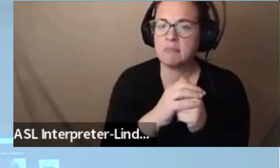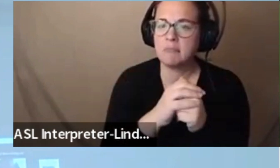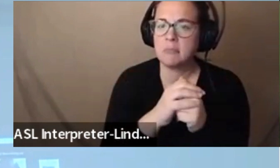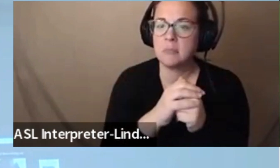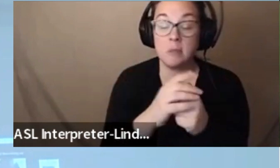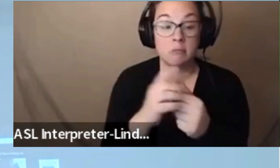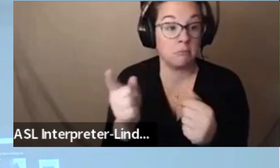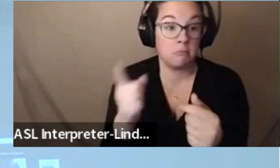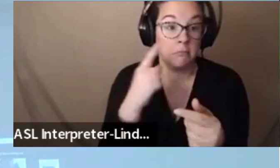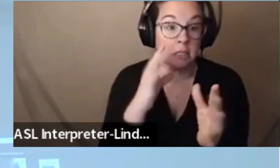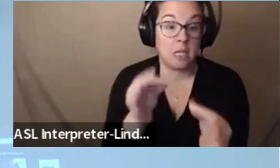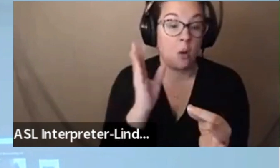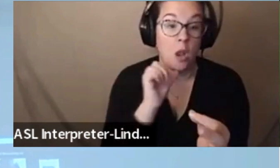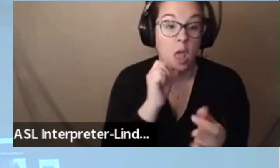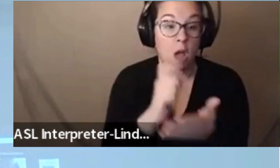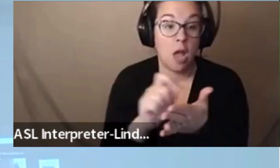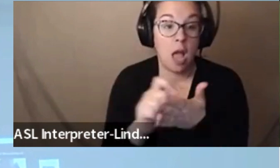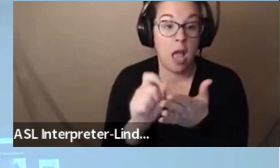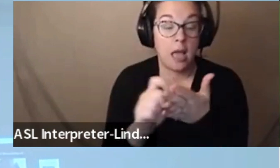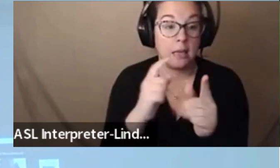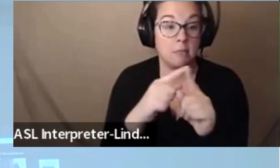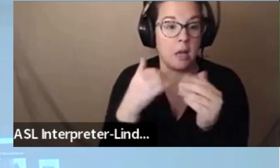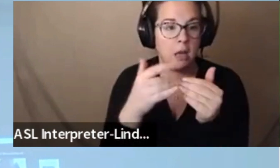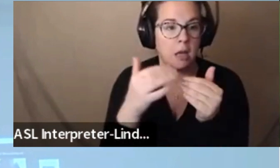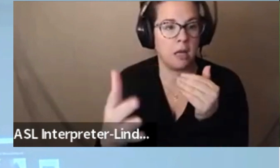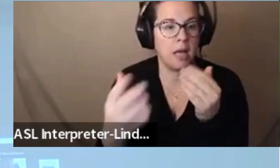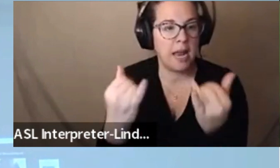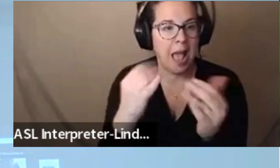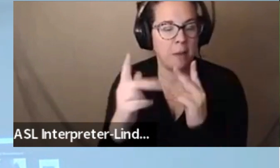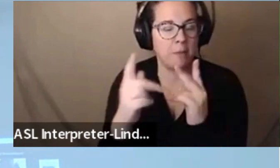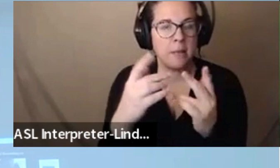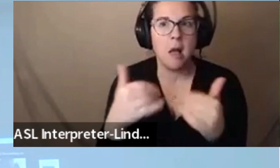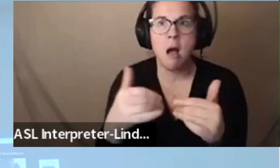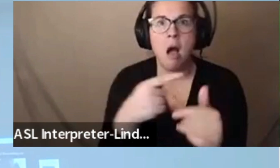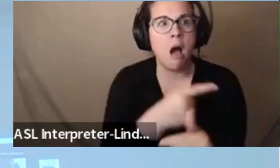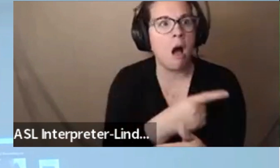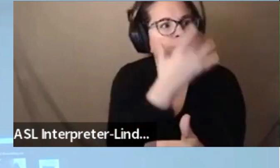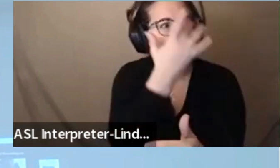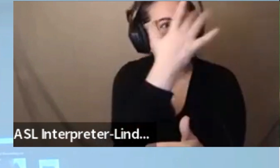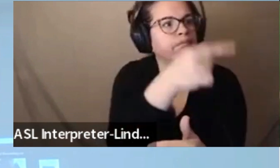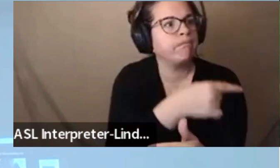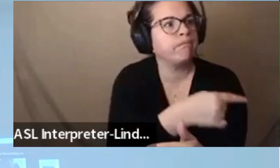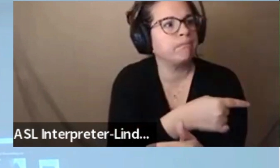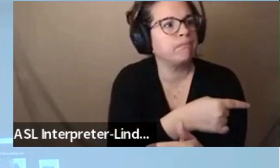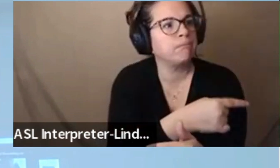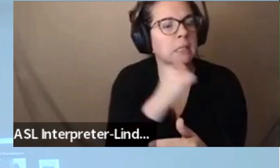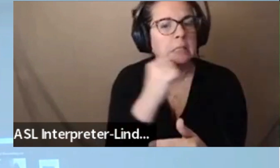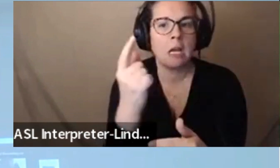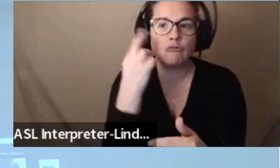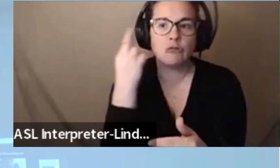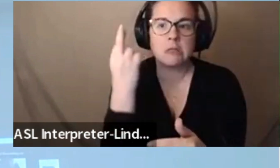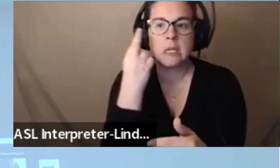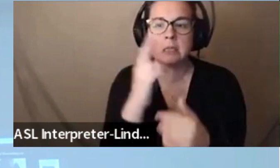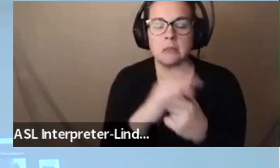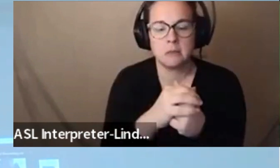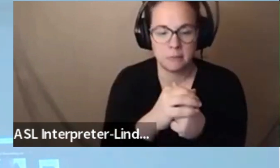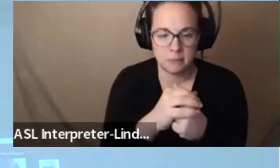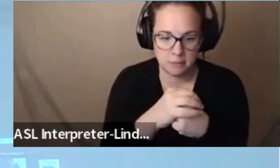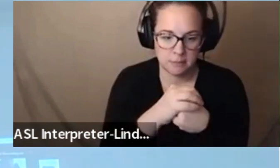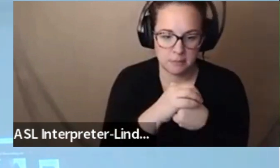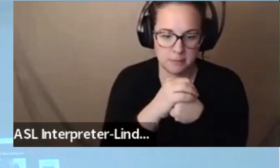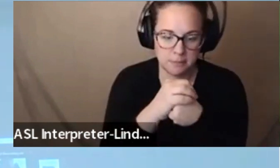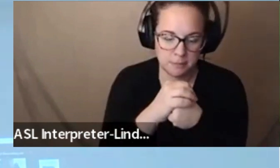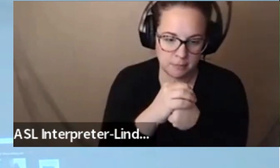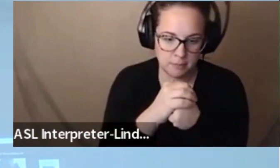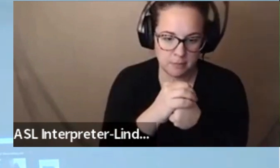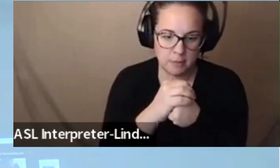she should stop working, right? And now everybody's like, what were we thinking? So you have to go